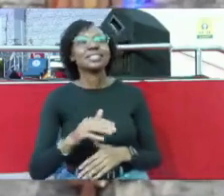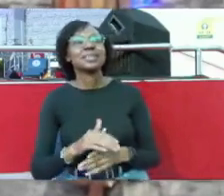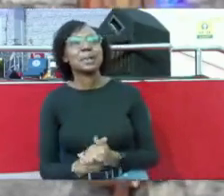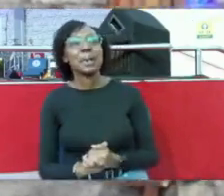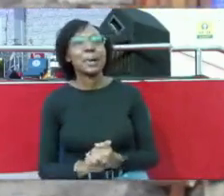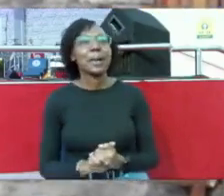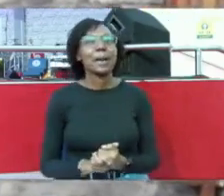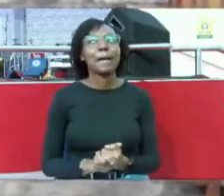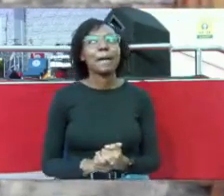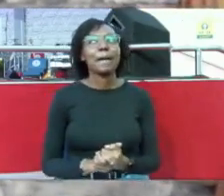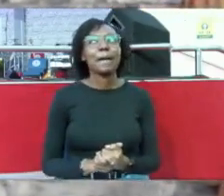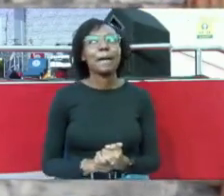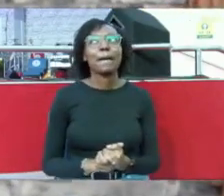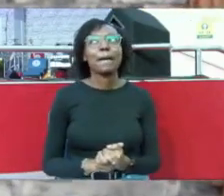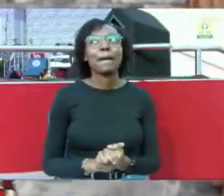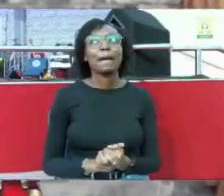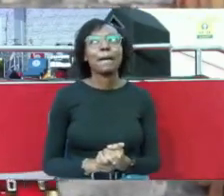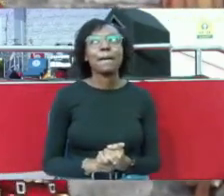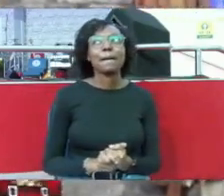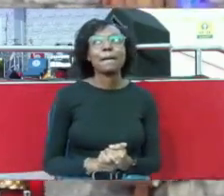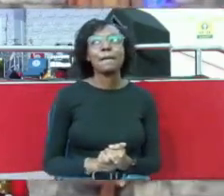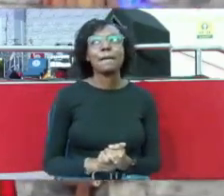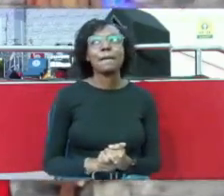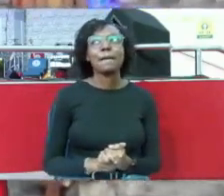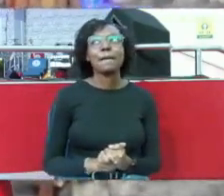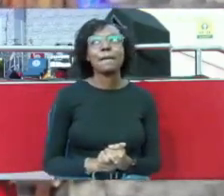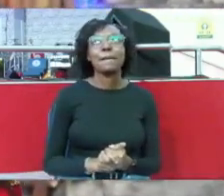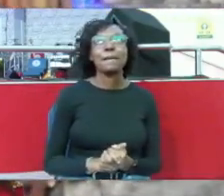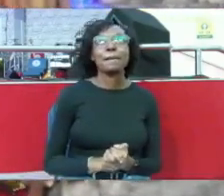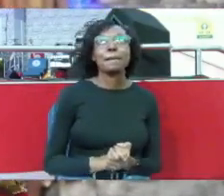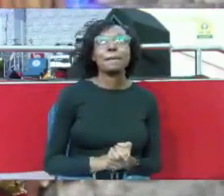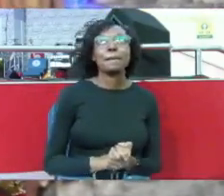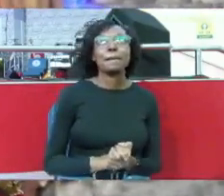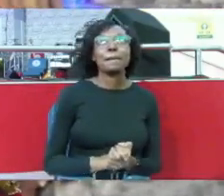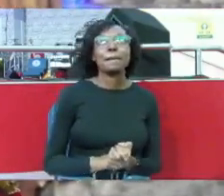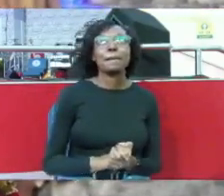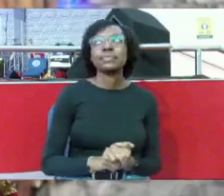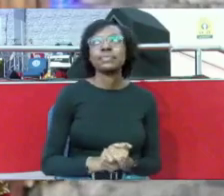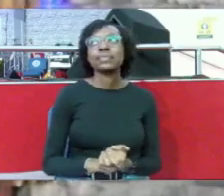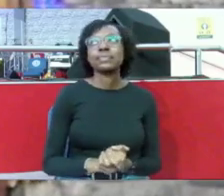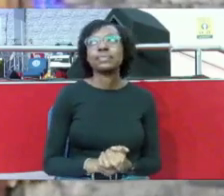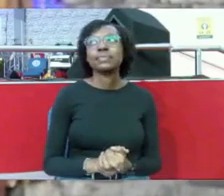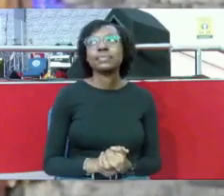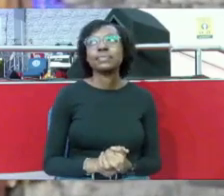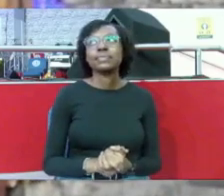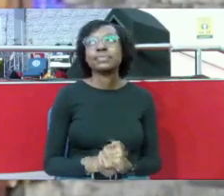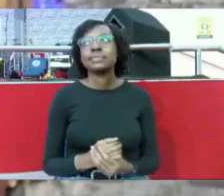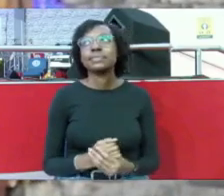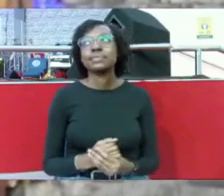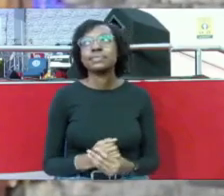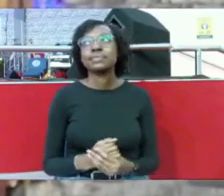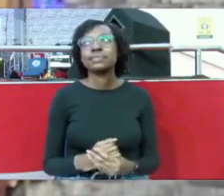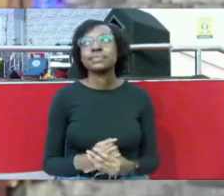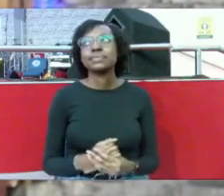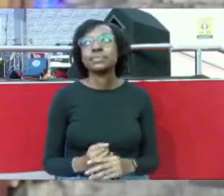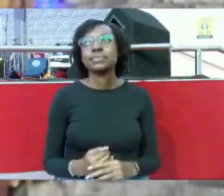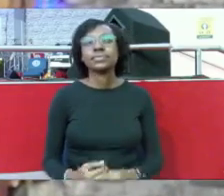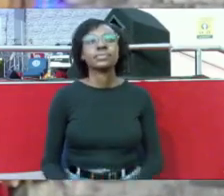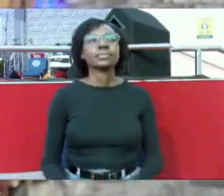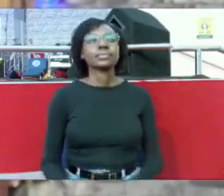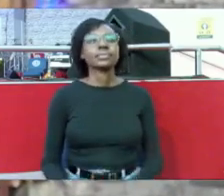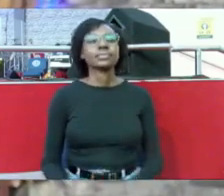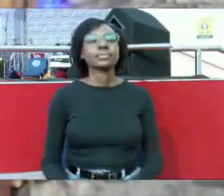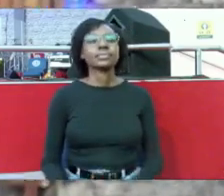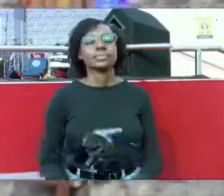hiyo ni kivuli cha malumu, utaweza kusema ya kwamba mimi Mungu ndiye mwamba wangu. When we